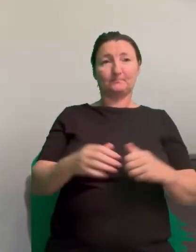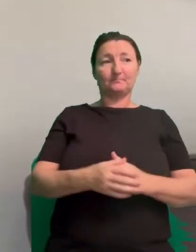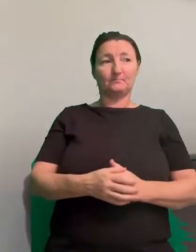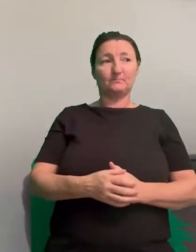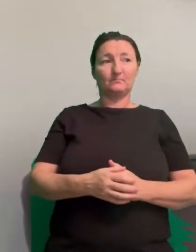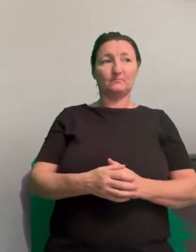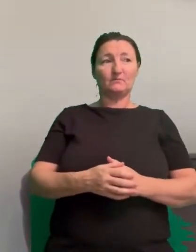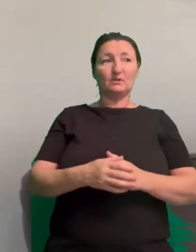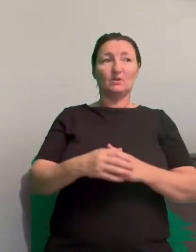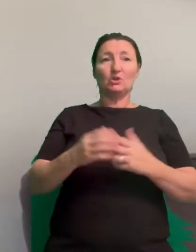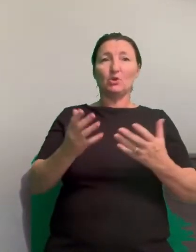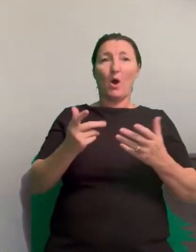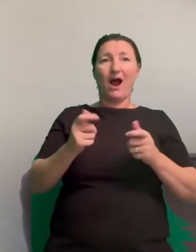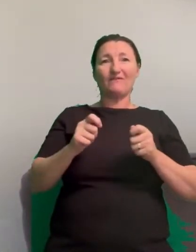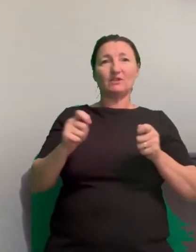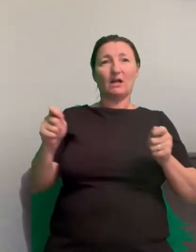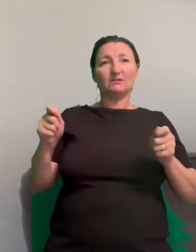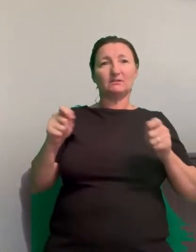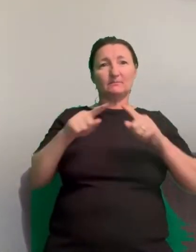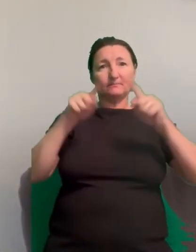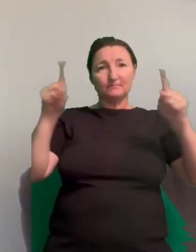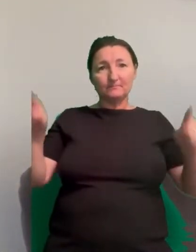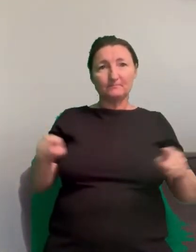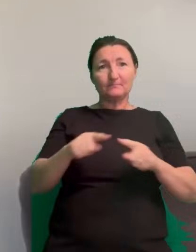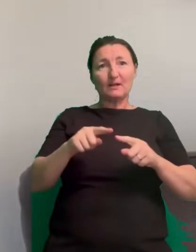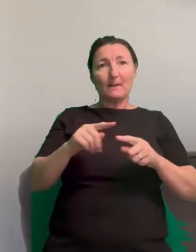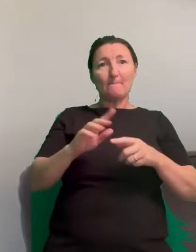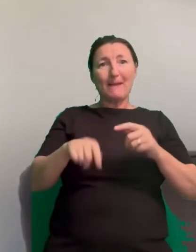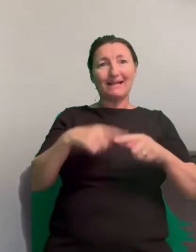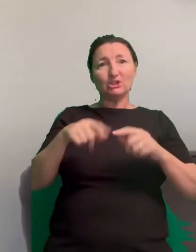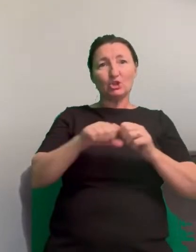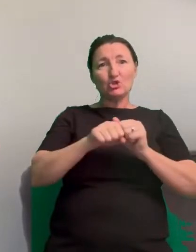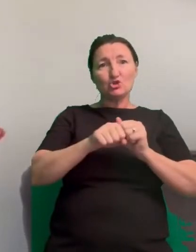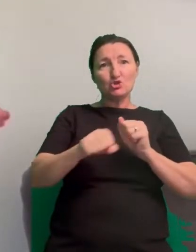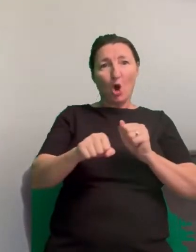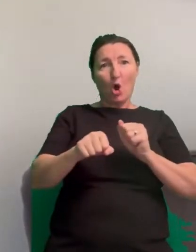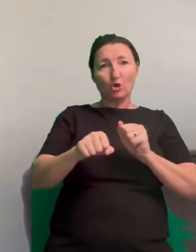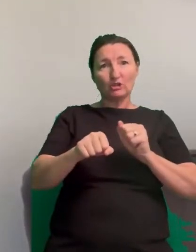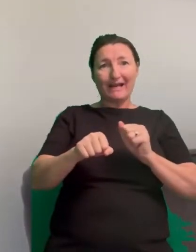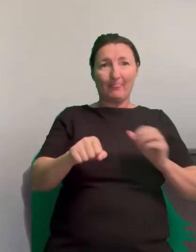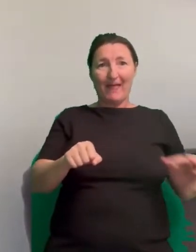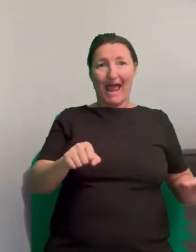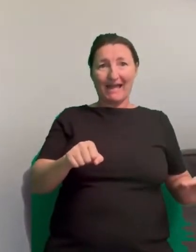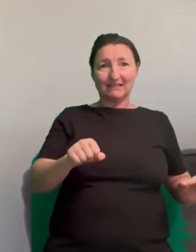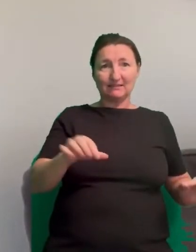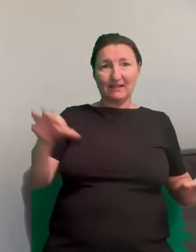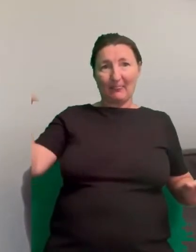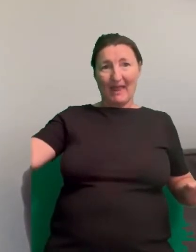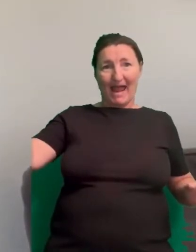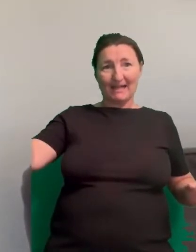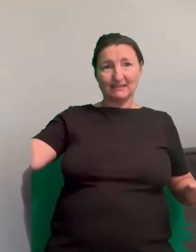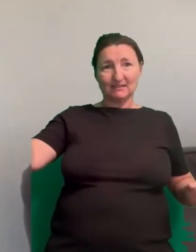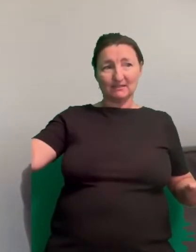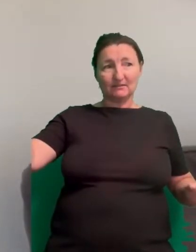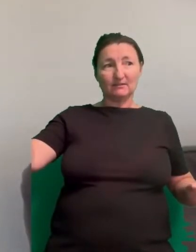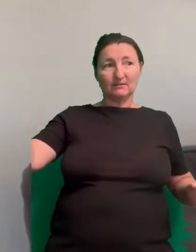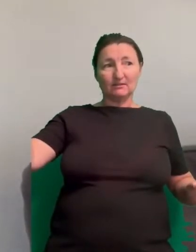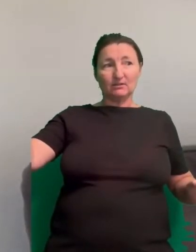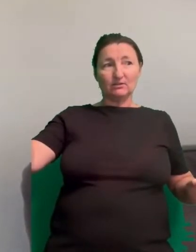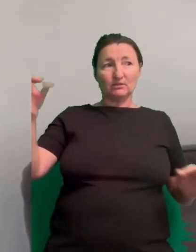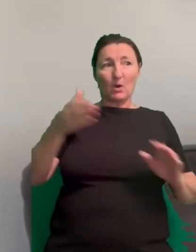bungee, and I have just actually made knots in either end so that